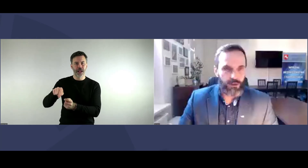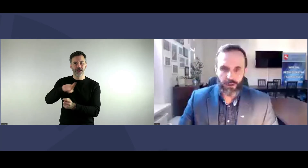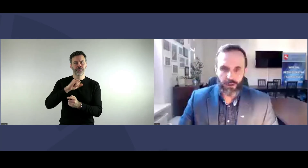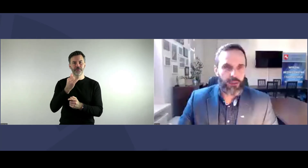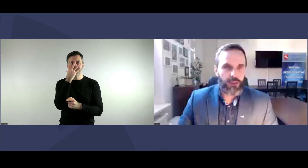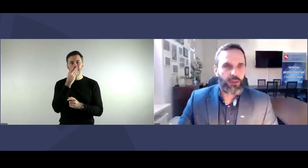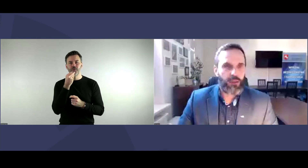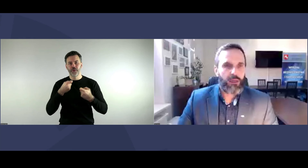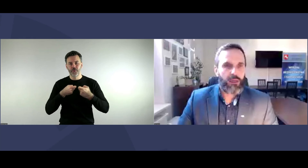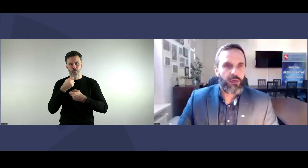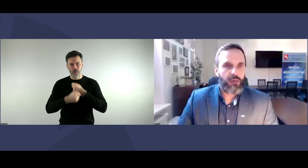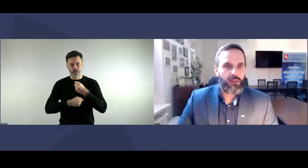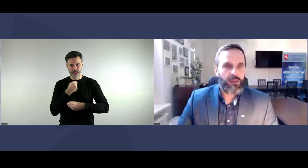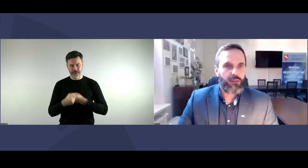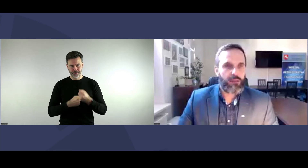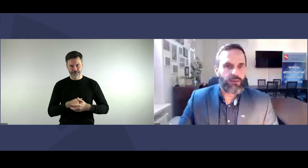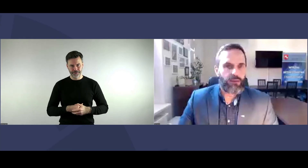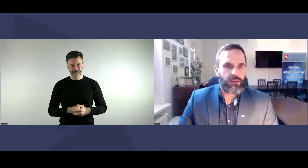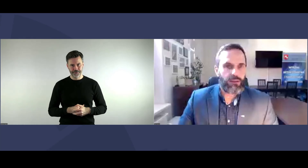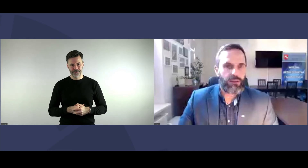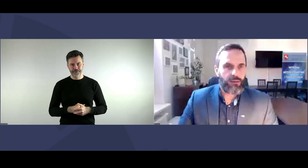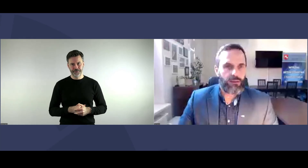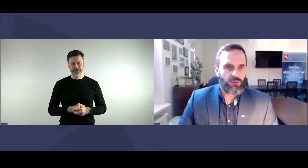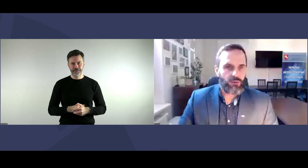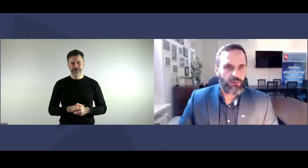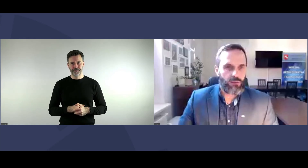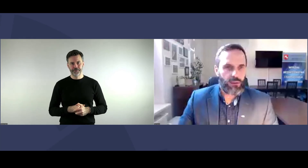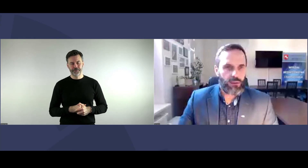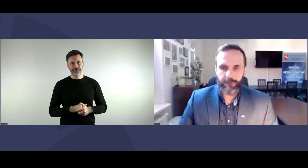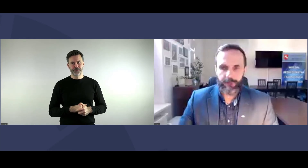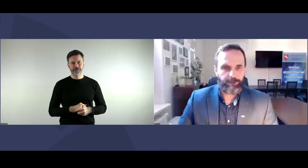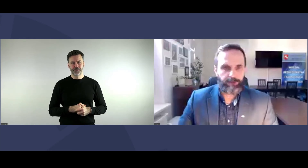on this example how our collaboration with the neighbors looks.